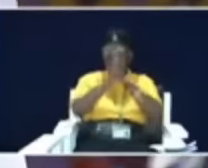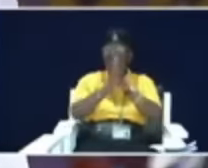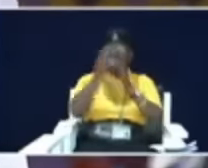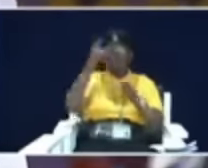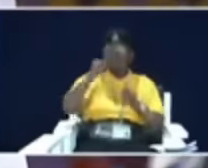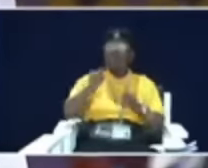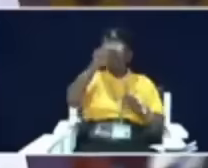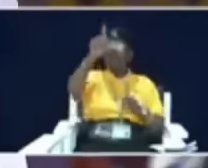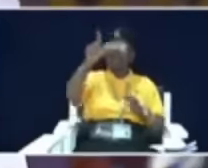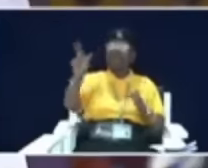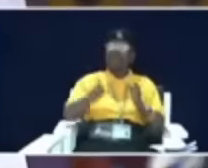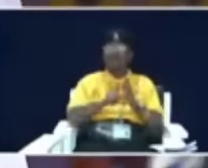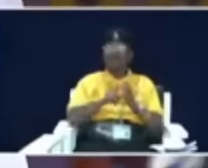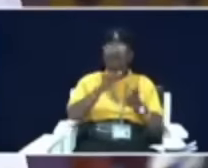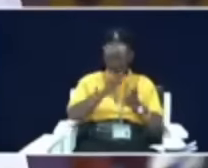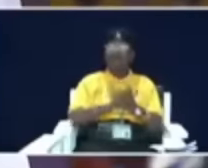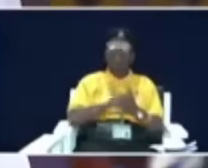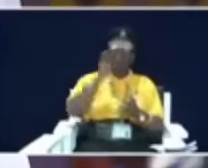that's going to change.